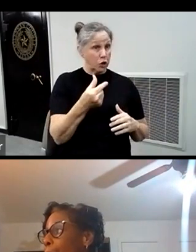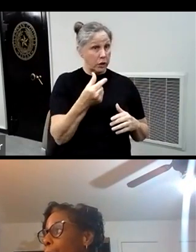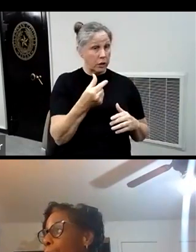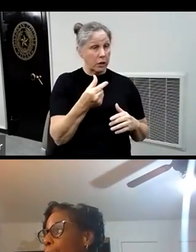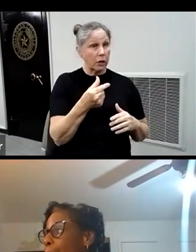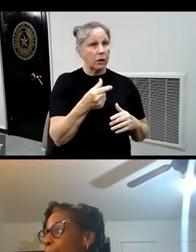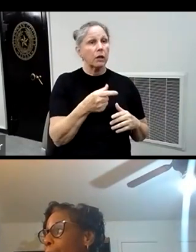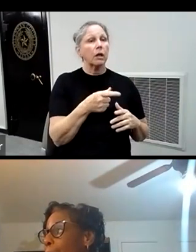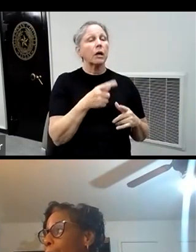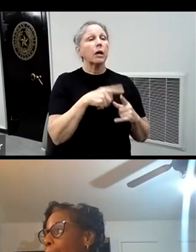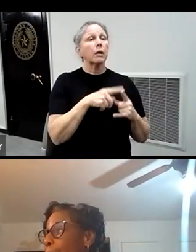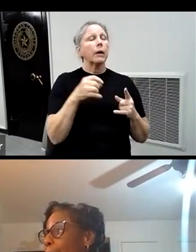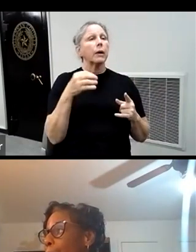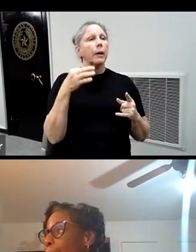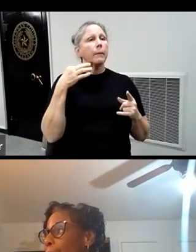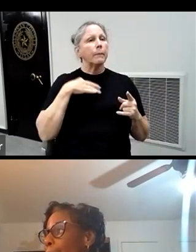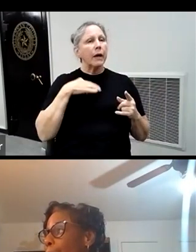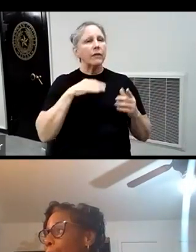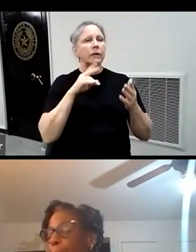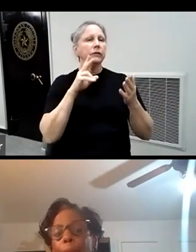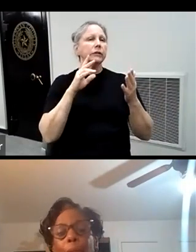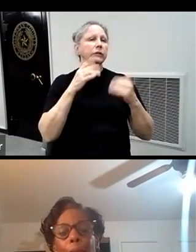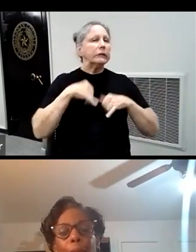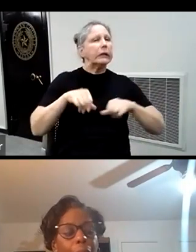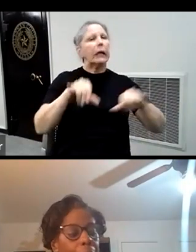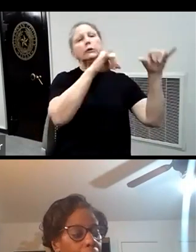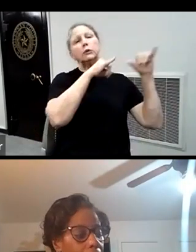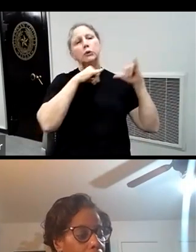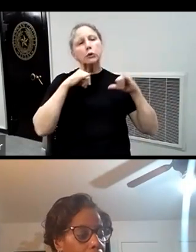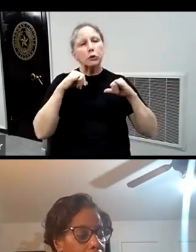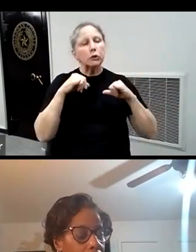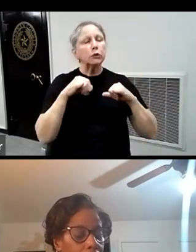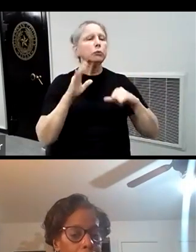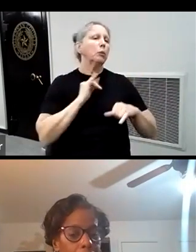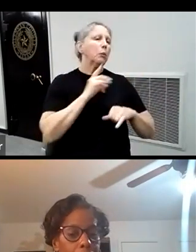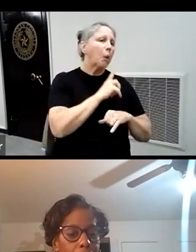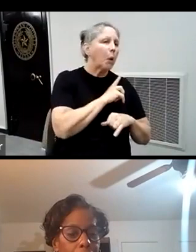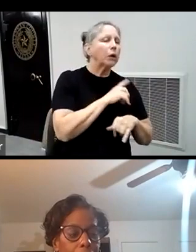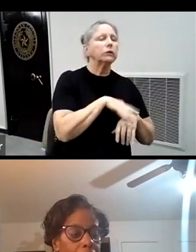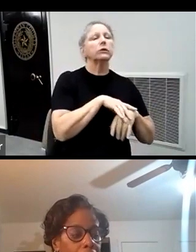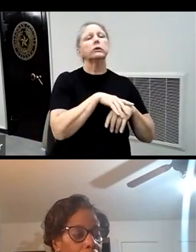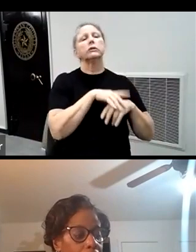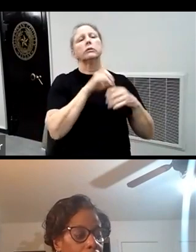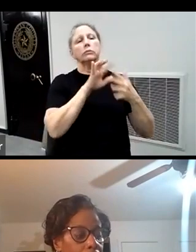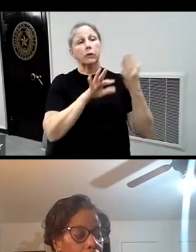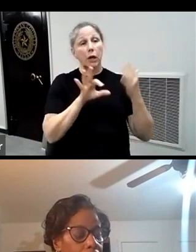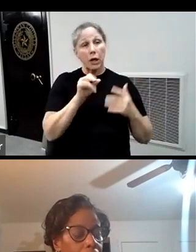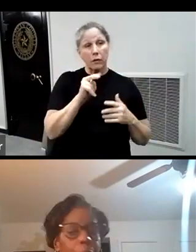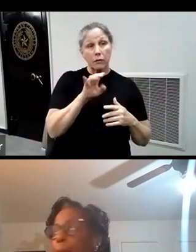post-employment benefits, county standards board. Francis.